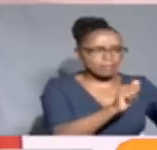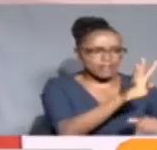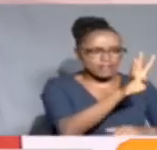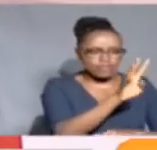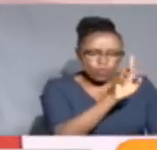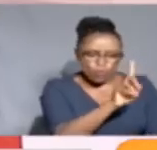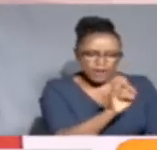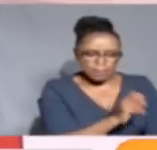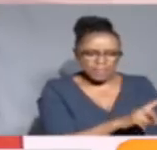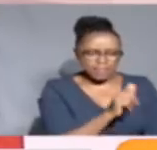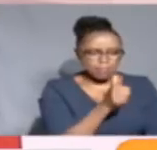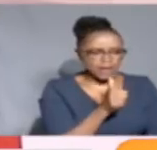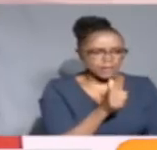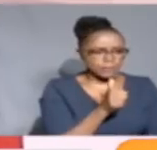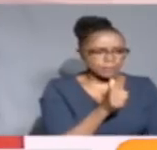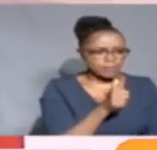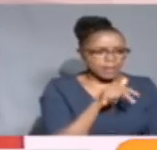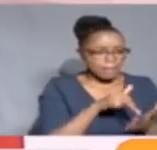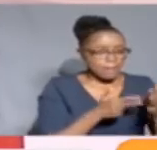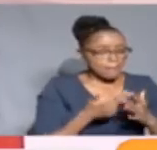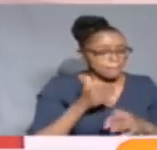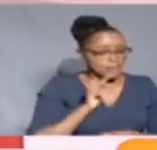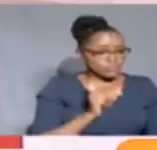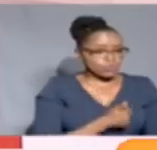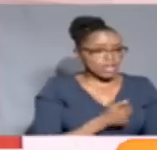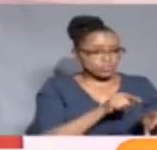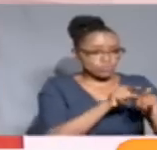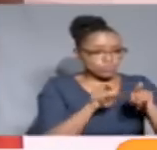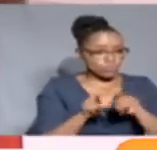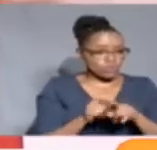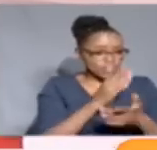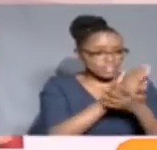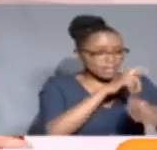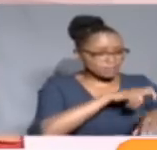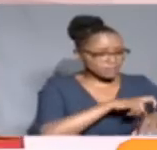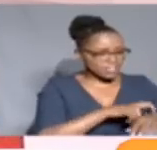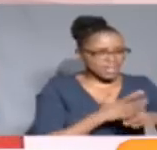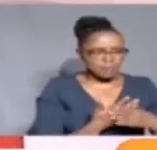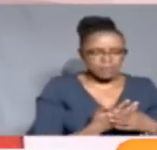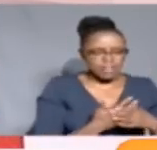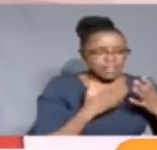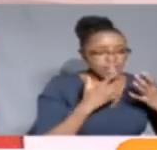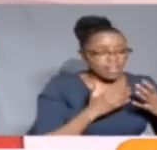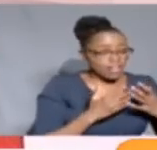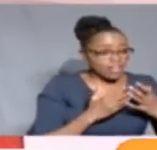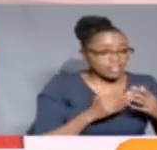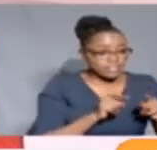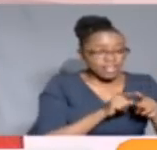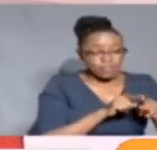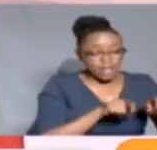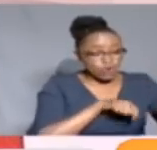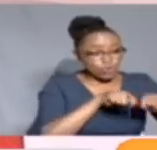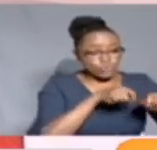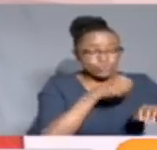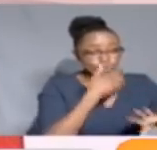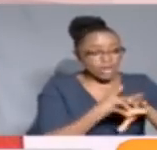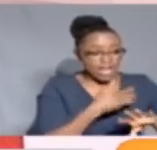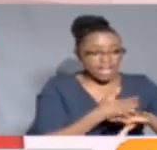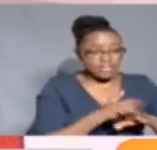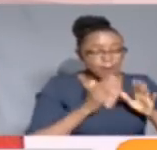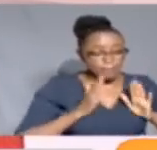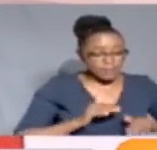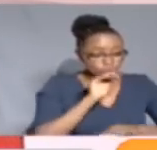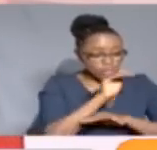month. That still comes back to us. Mm. And it's sometimes very overwhelming. So we are asking for support. Like somebody